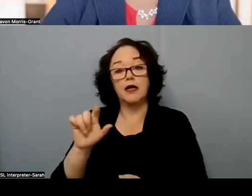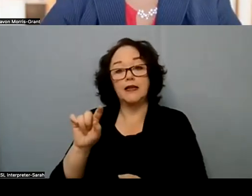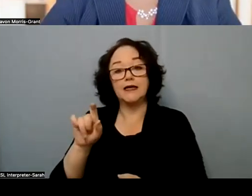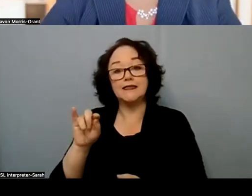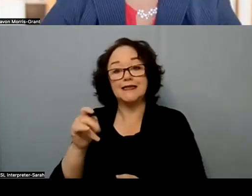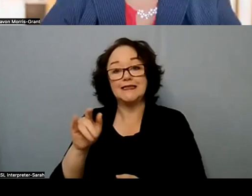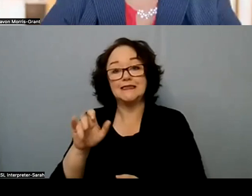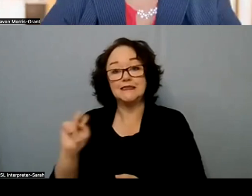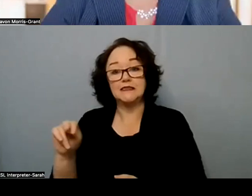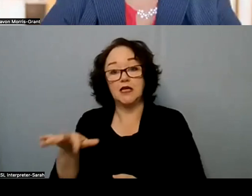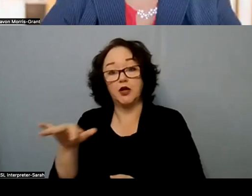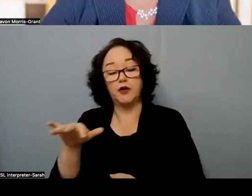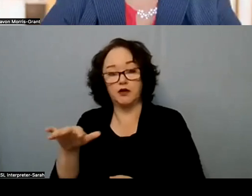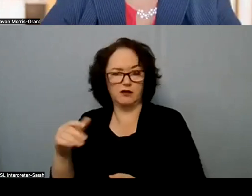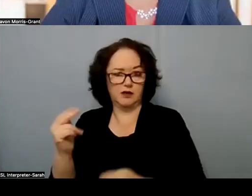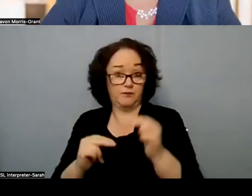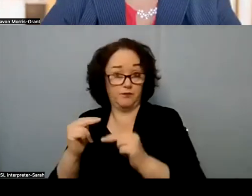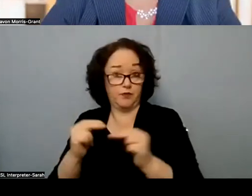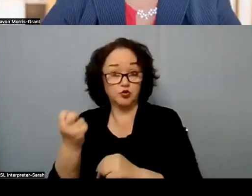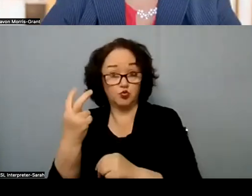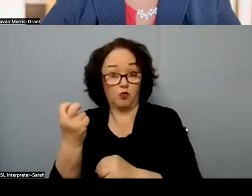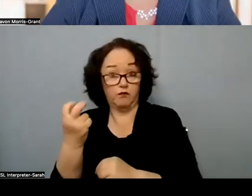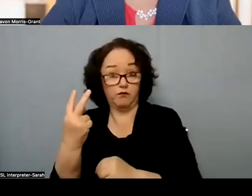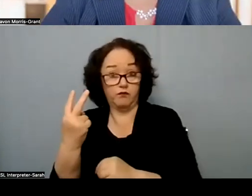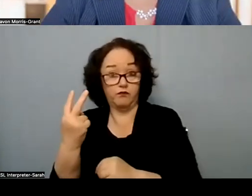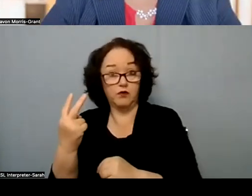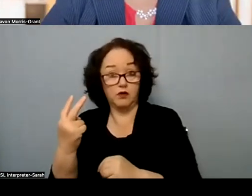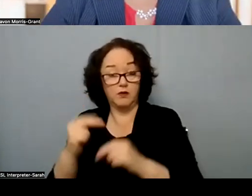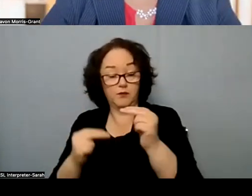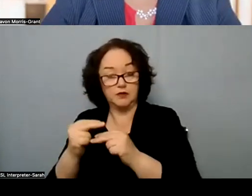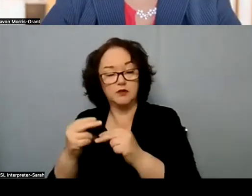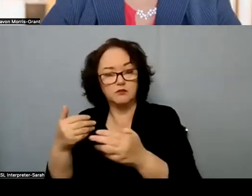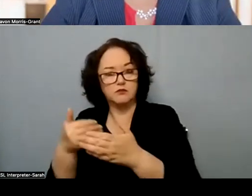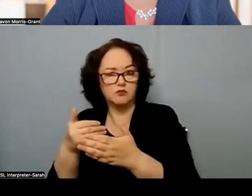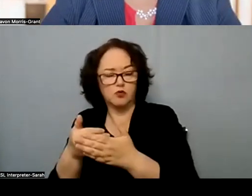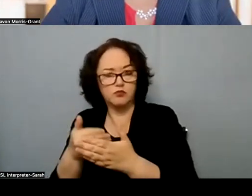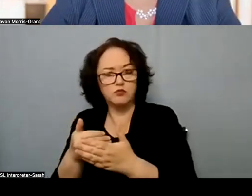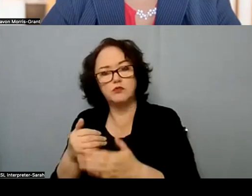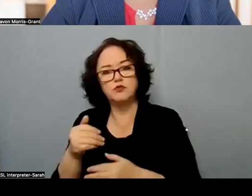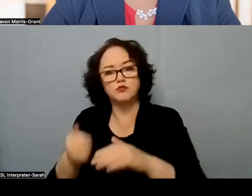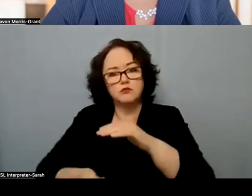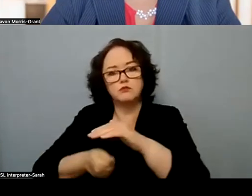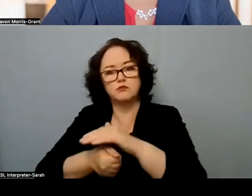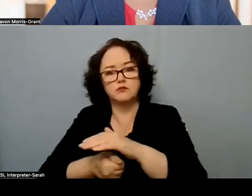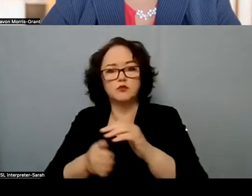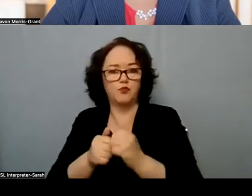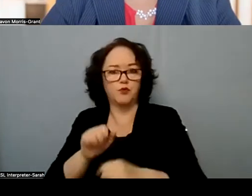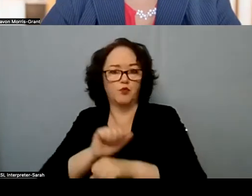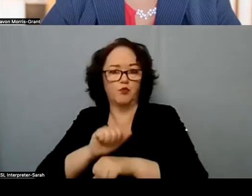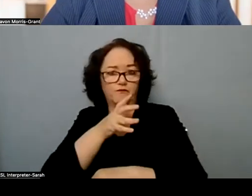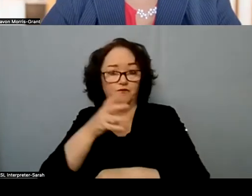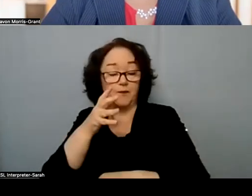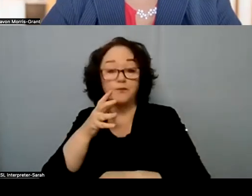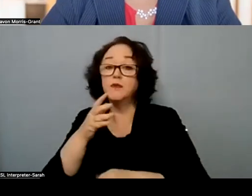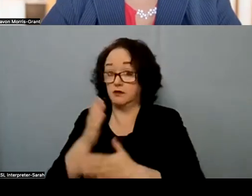were built on the back of the shelter that has this working farm, there were concerns by some of the neighbors